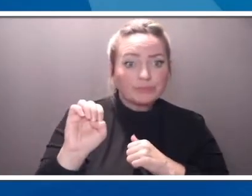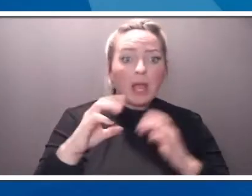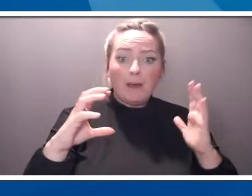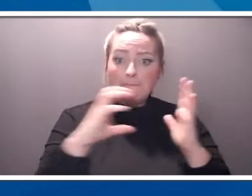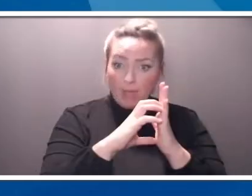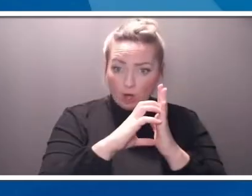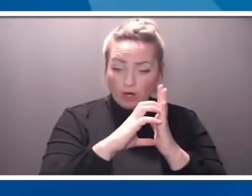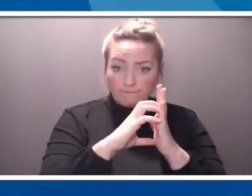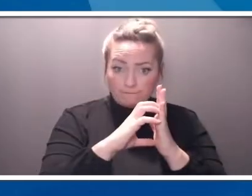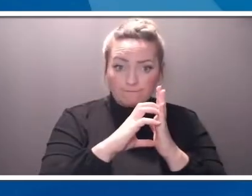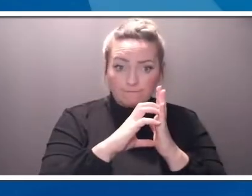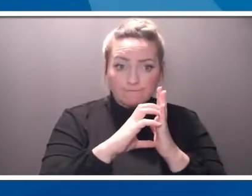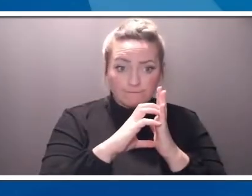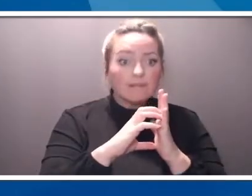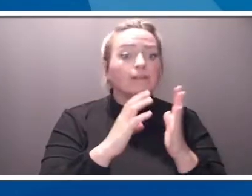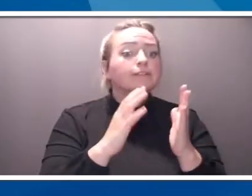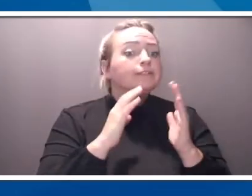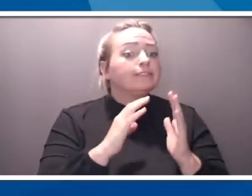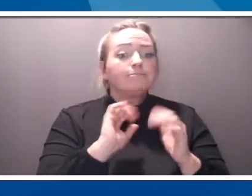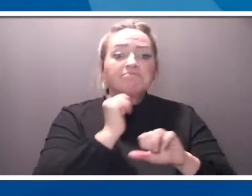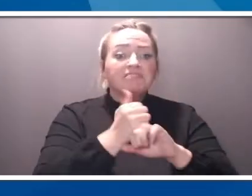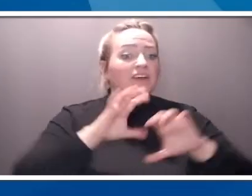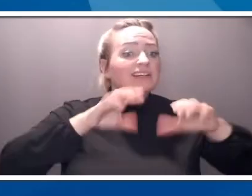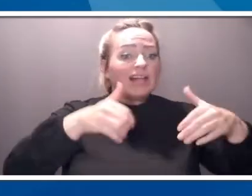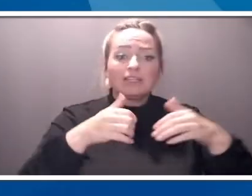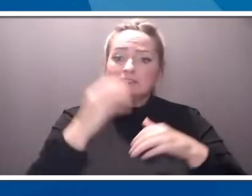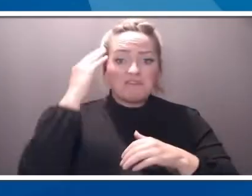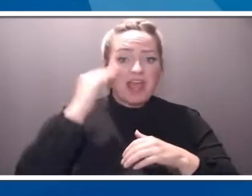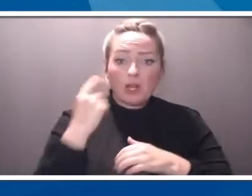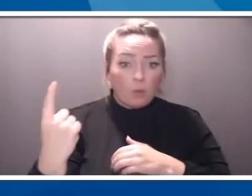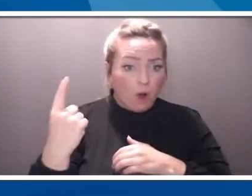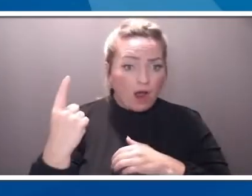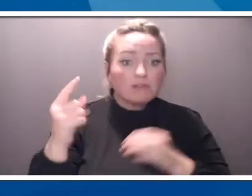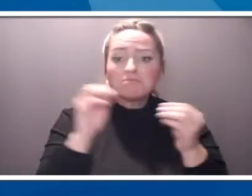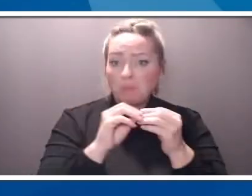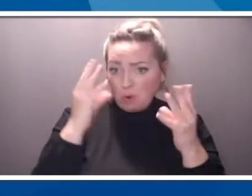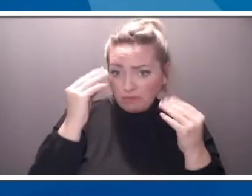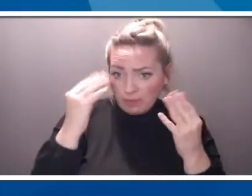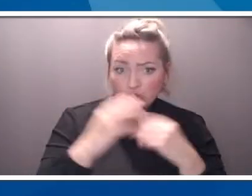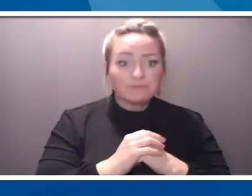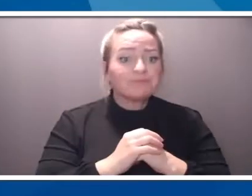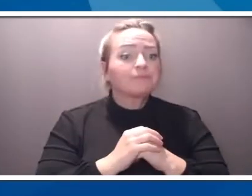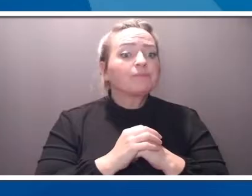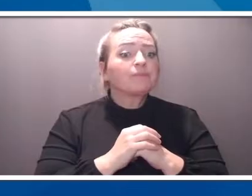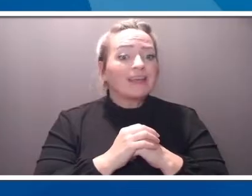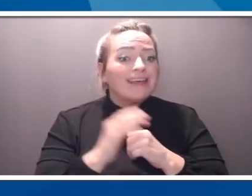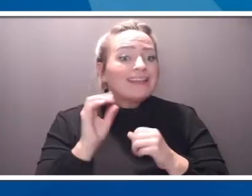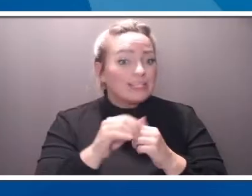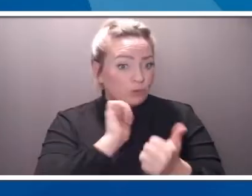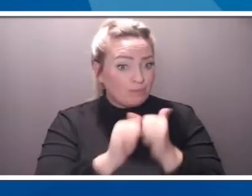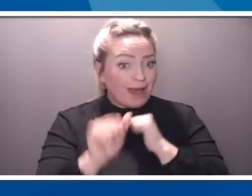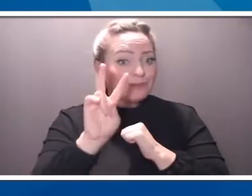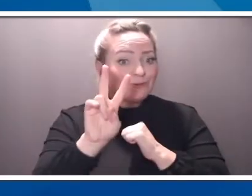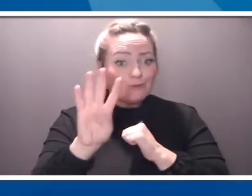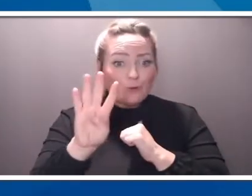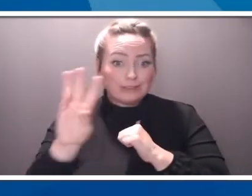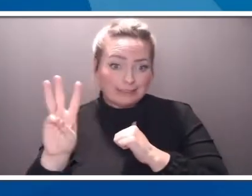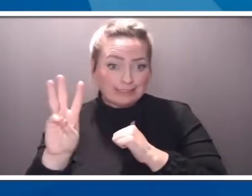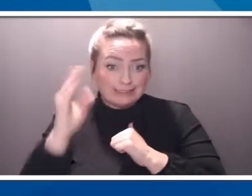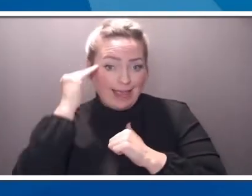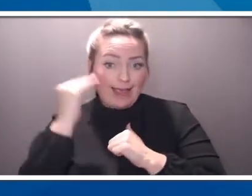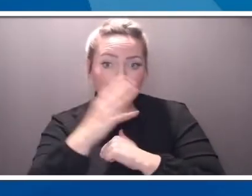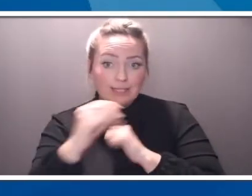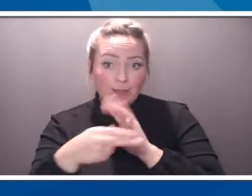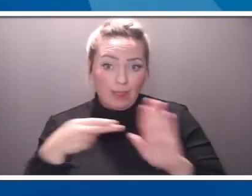here. I've got a paragraph element. I've just given it a class of heading 1, more information. This would